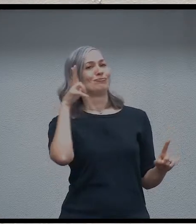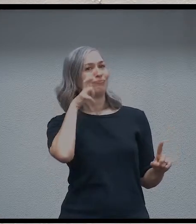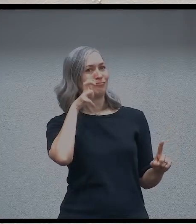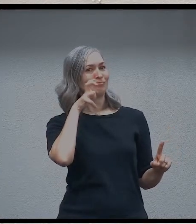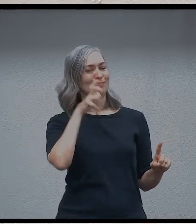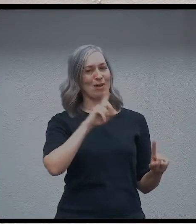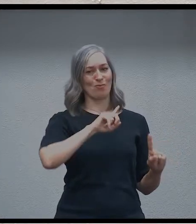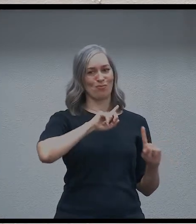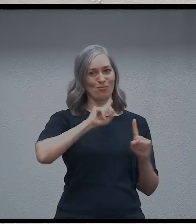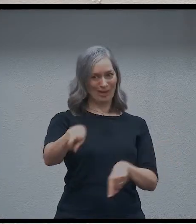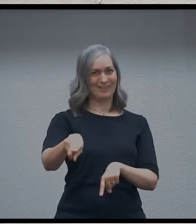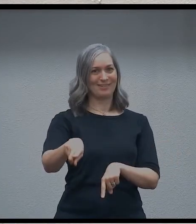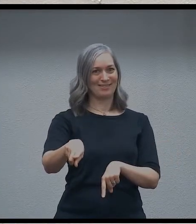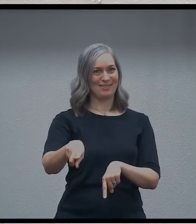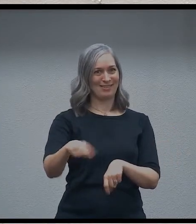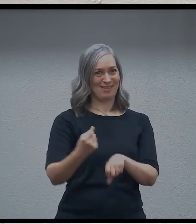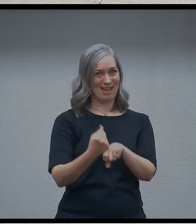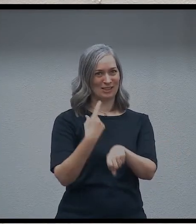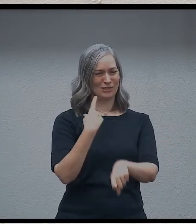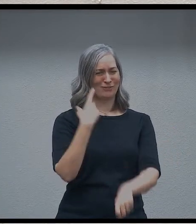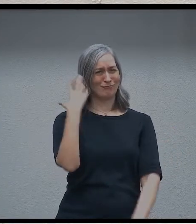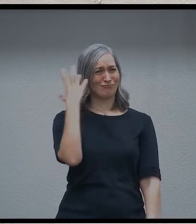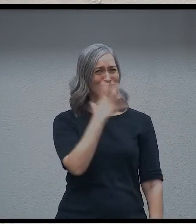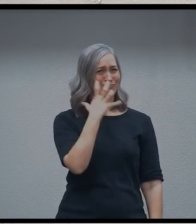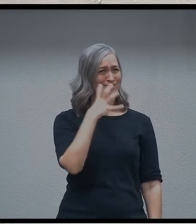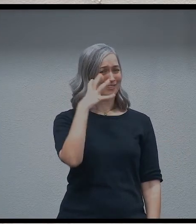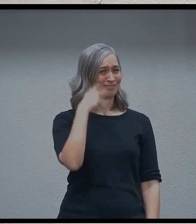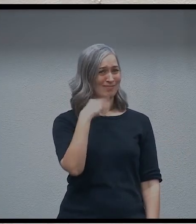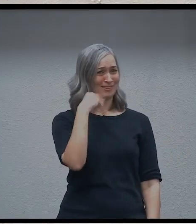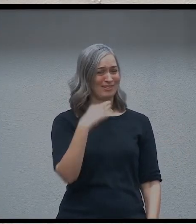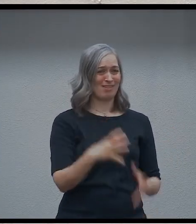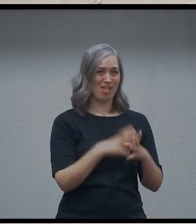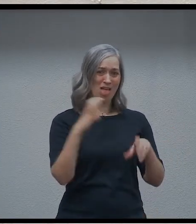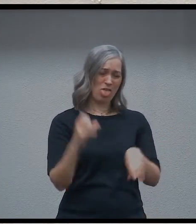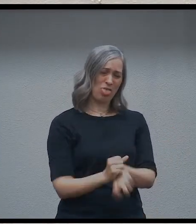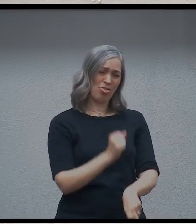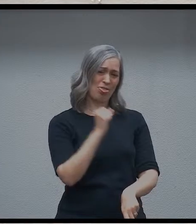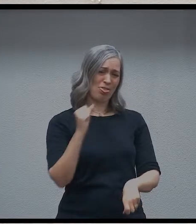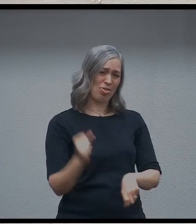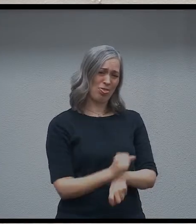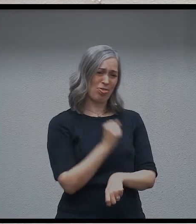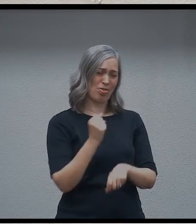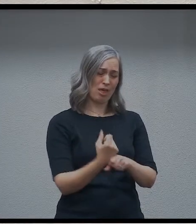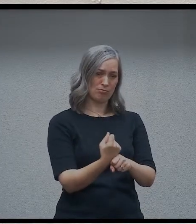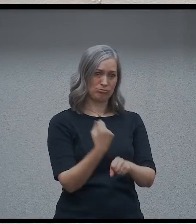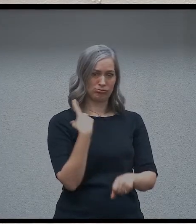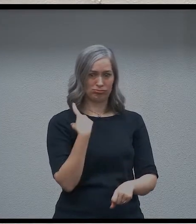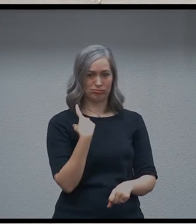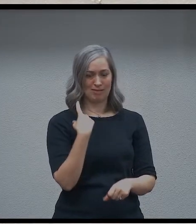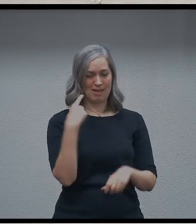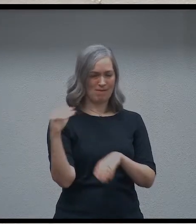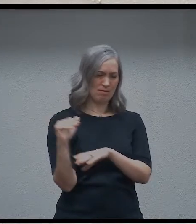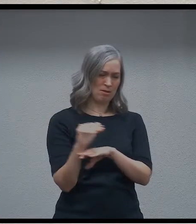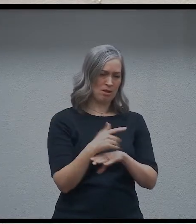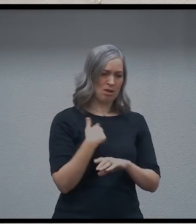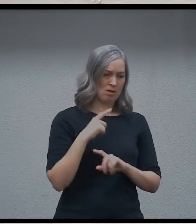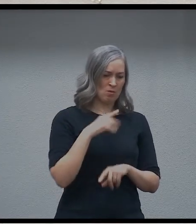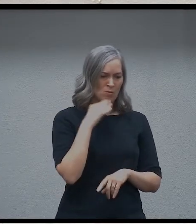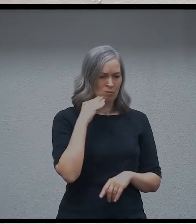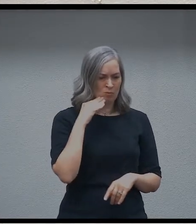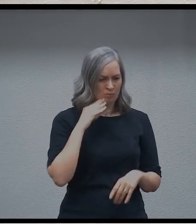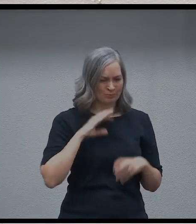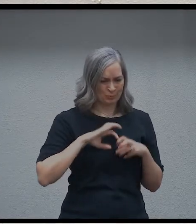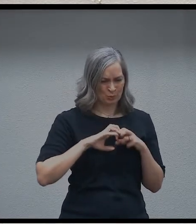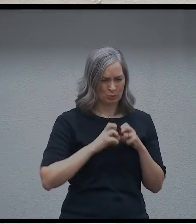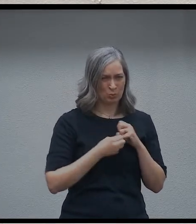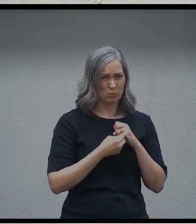out there last year, and it was a great experience. There was a lot of hard labor that we did last year. Every single night I would go home sore.